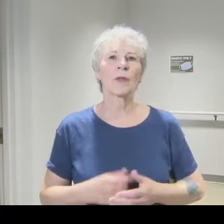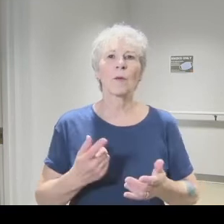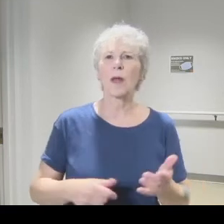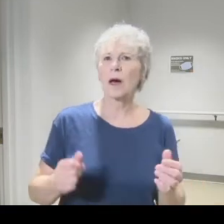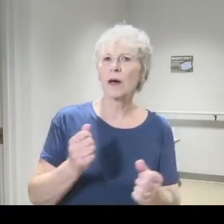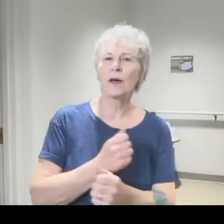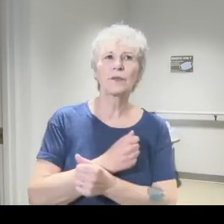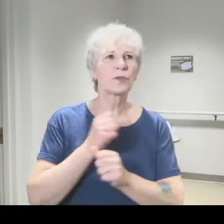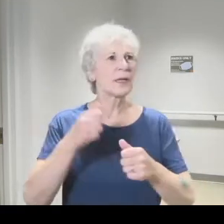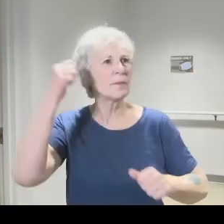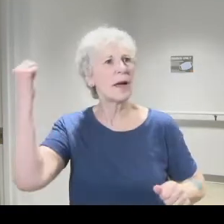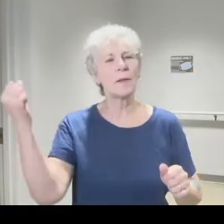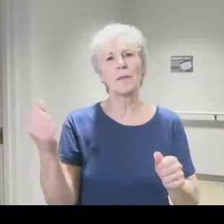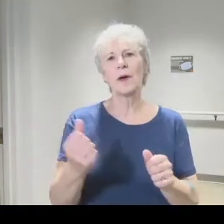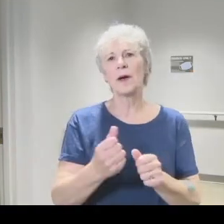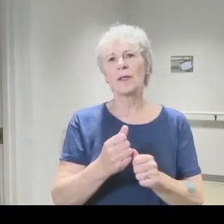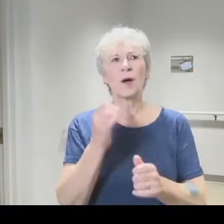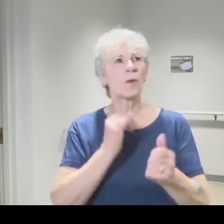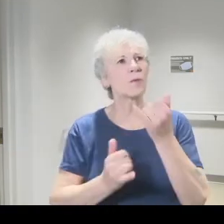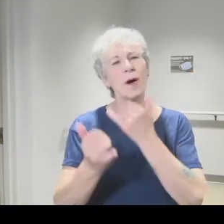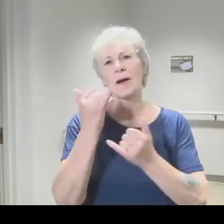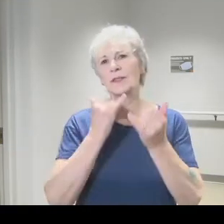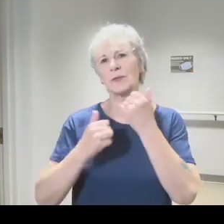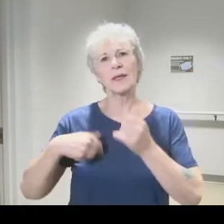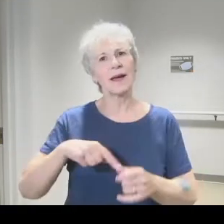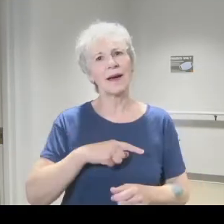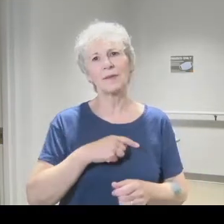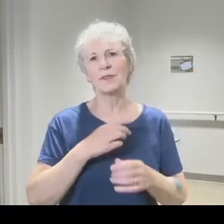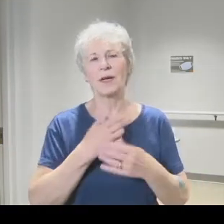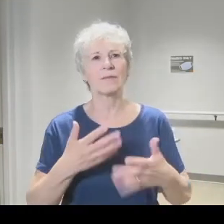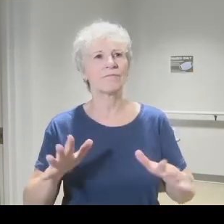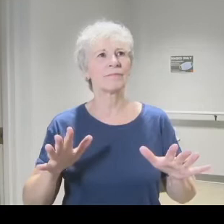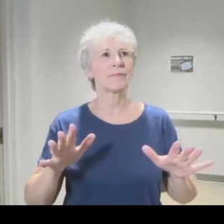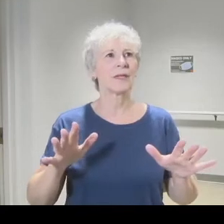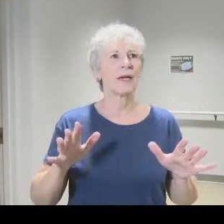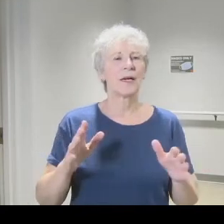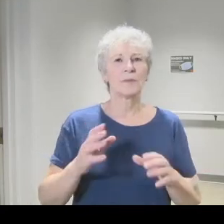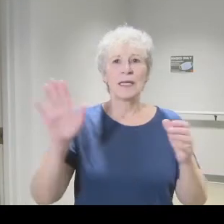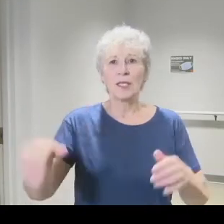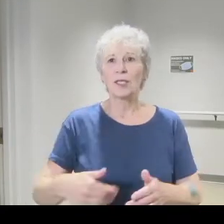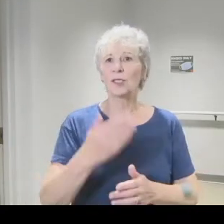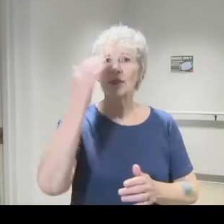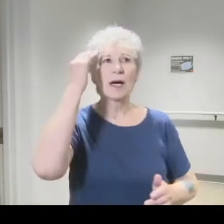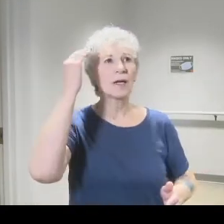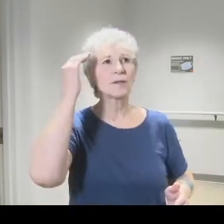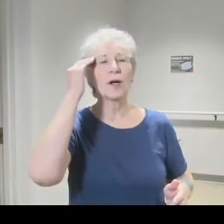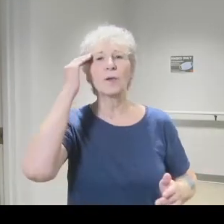What love could remember no wrongs we have done.